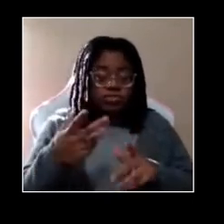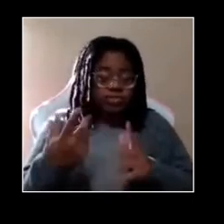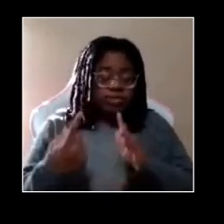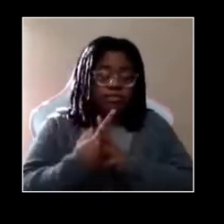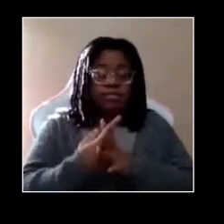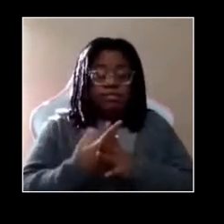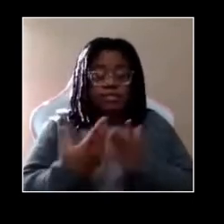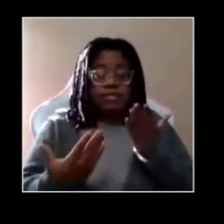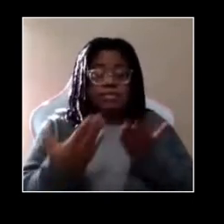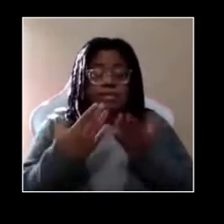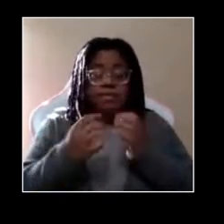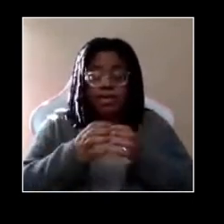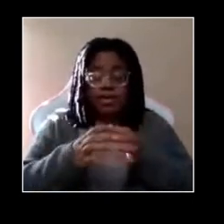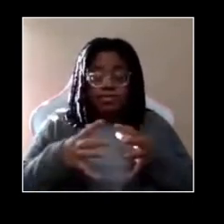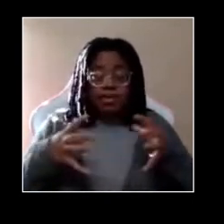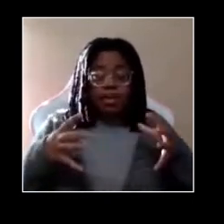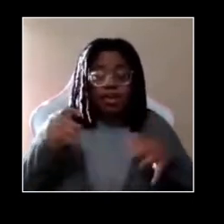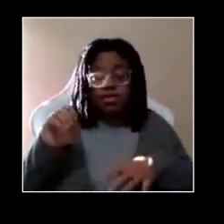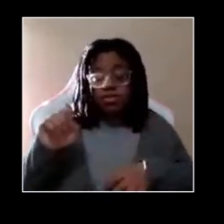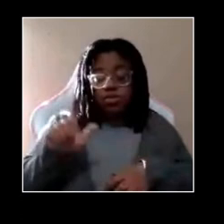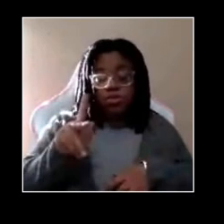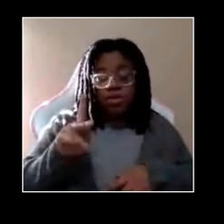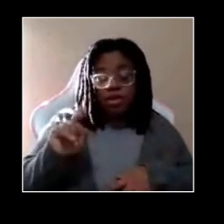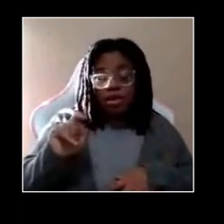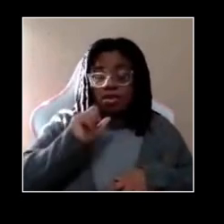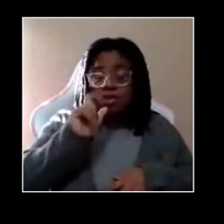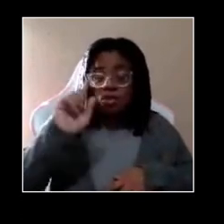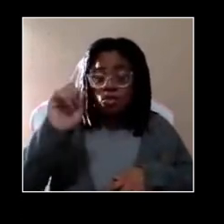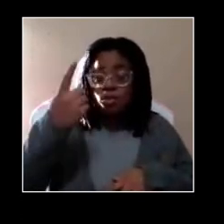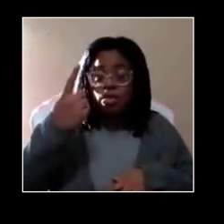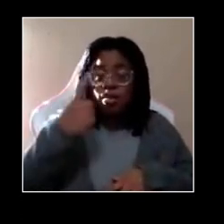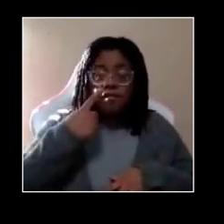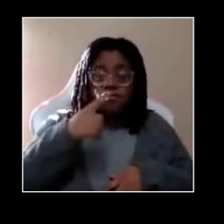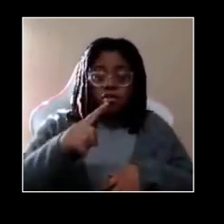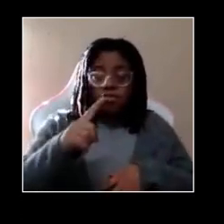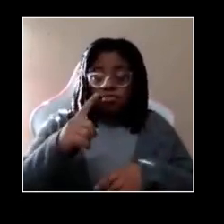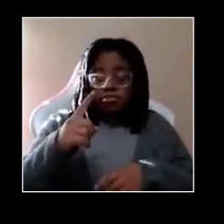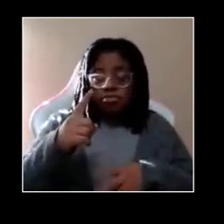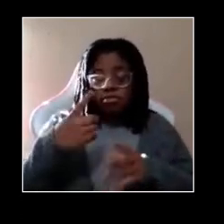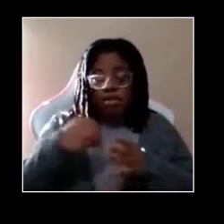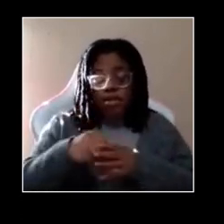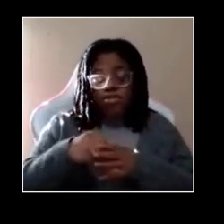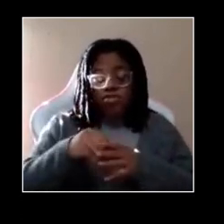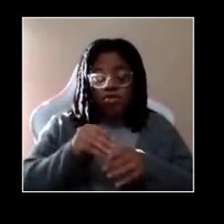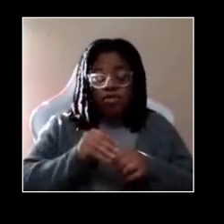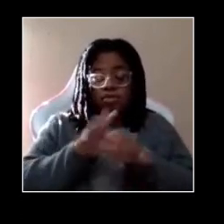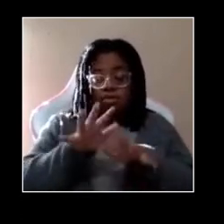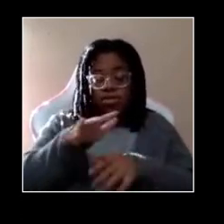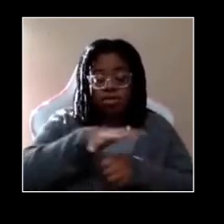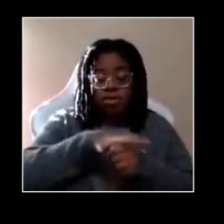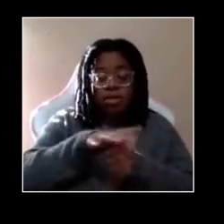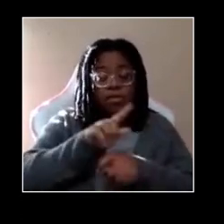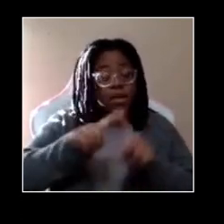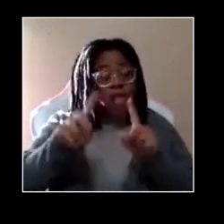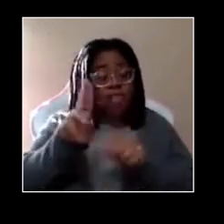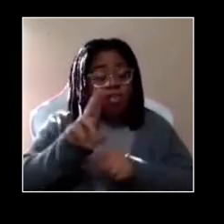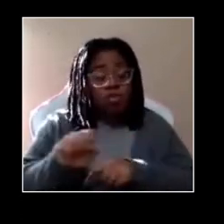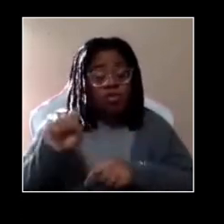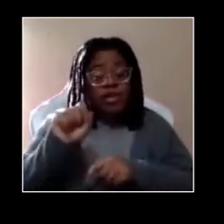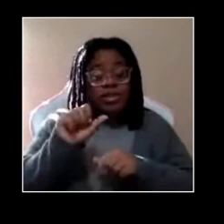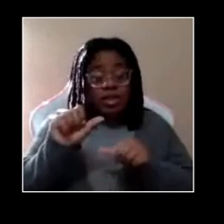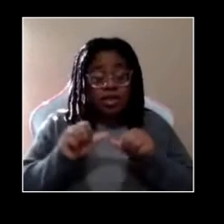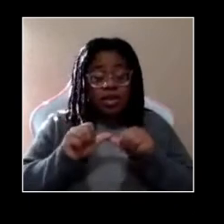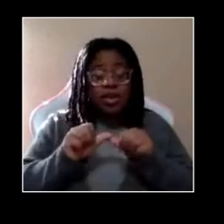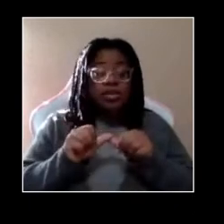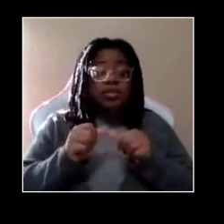maybe we are expanding this toolkit to not only Intermountain West area, but to other areas of US or even outside of